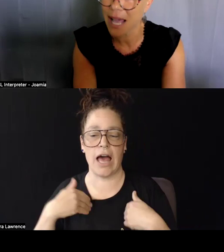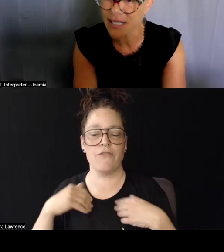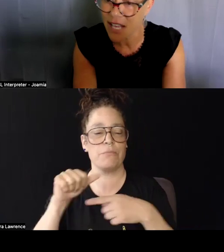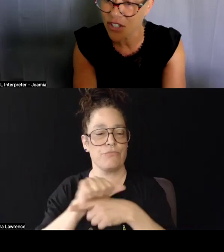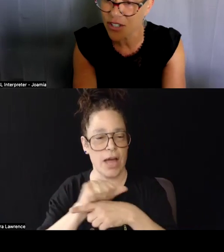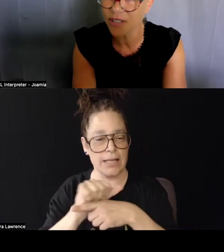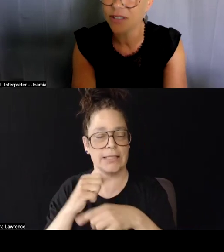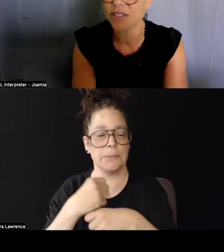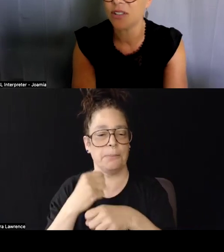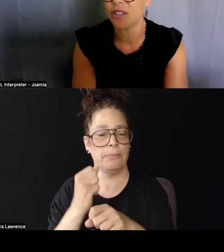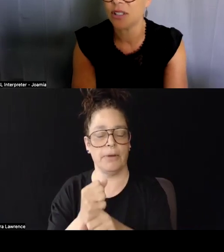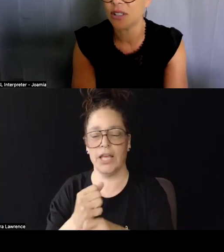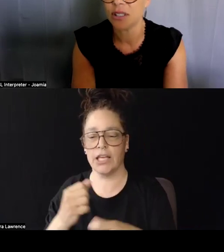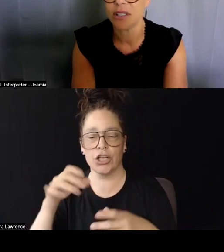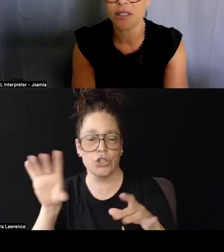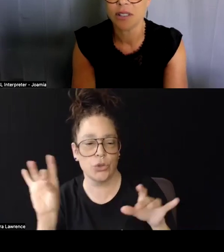being Black-centered,